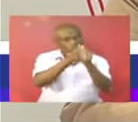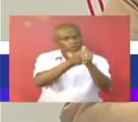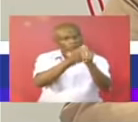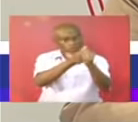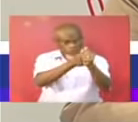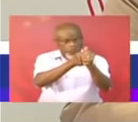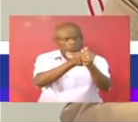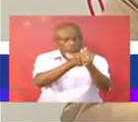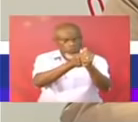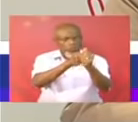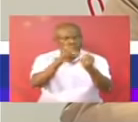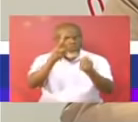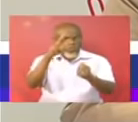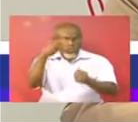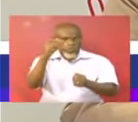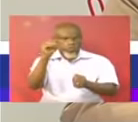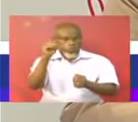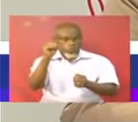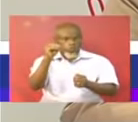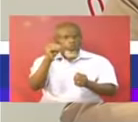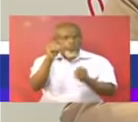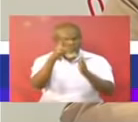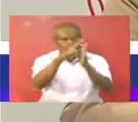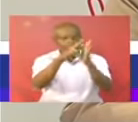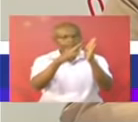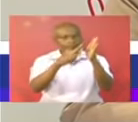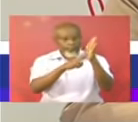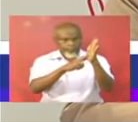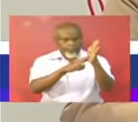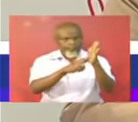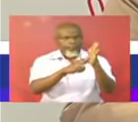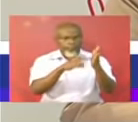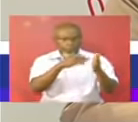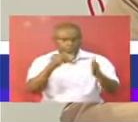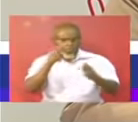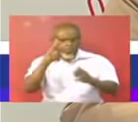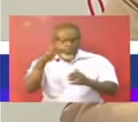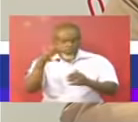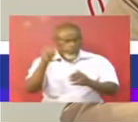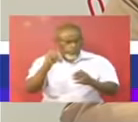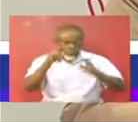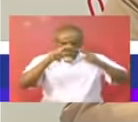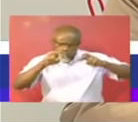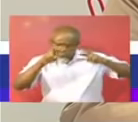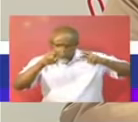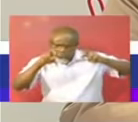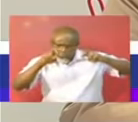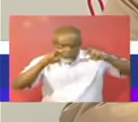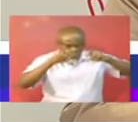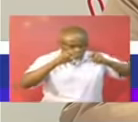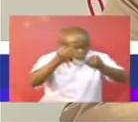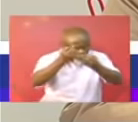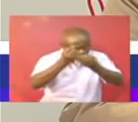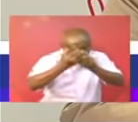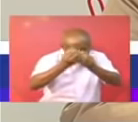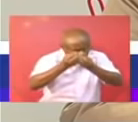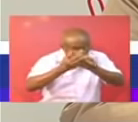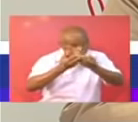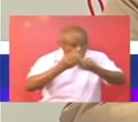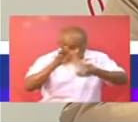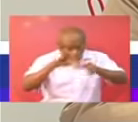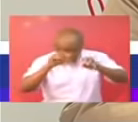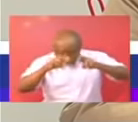the WHO approvals in turn are in line with careful review of the data available on each of these vaccines. So